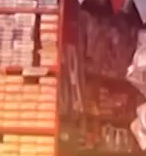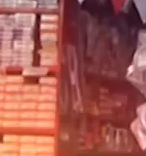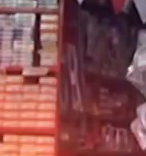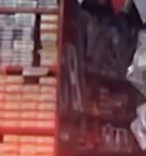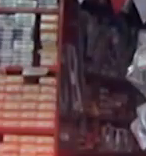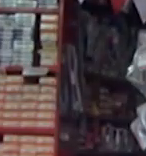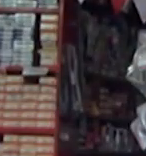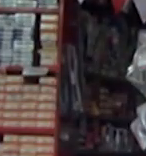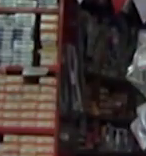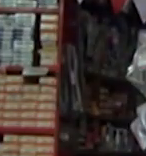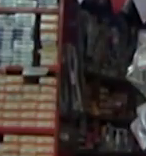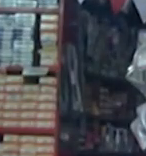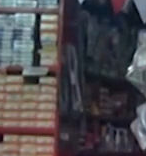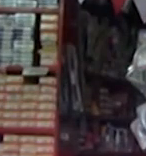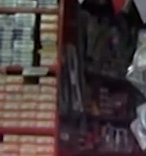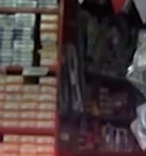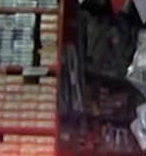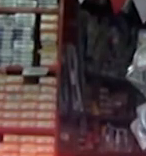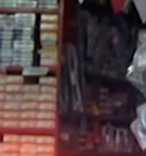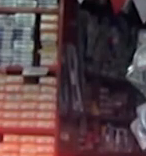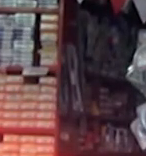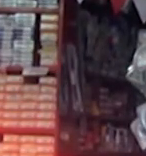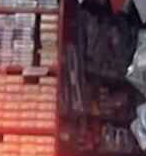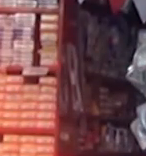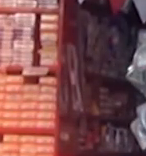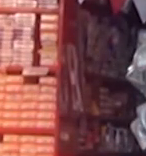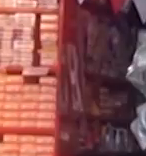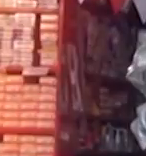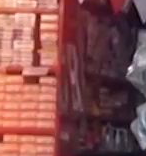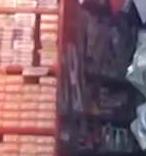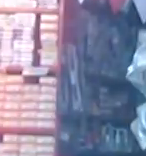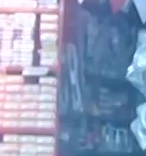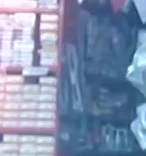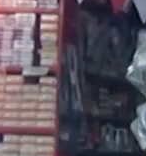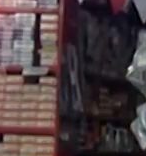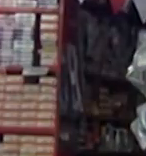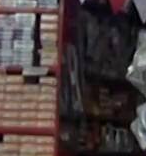And in growing Fiji, Grace Road unveils more expansion plans. Stay with us.